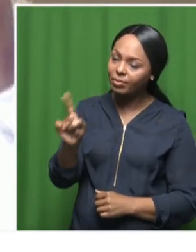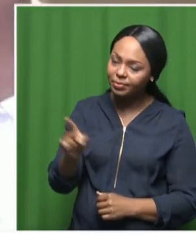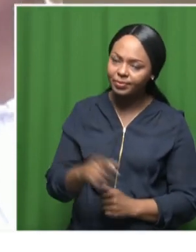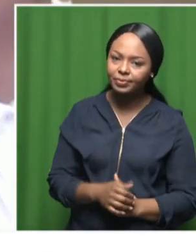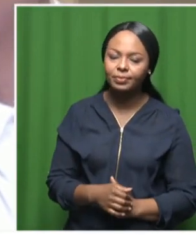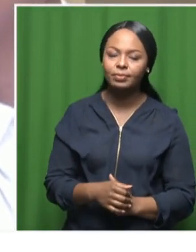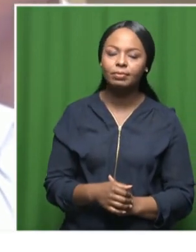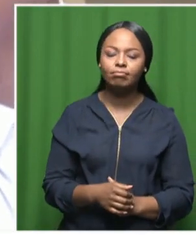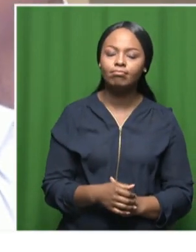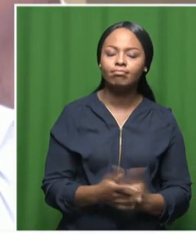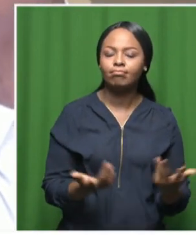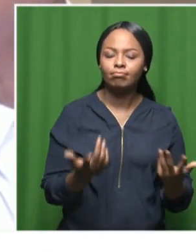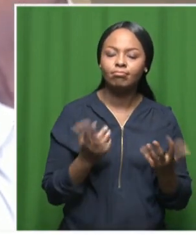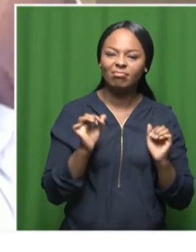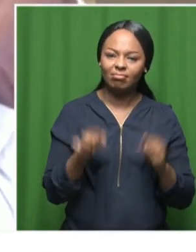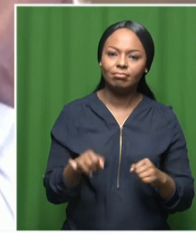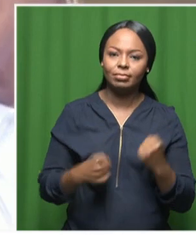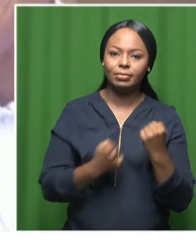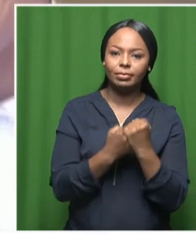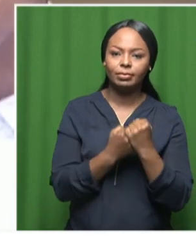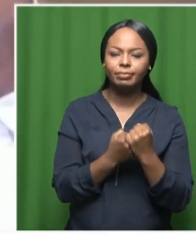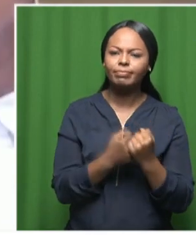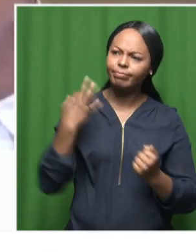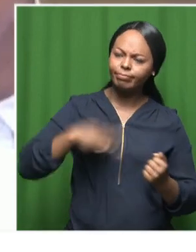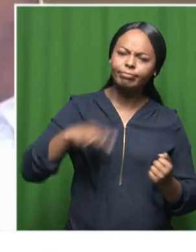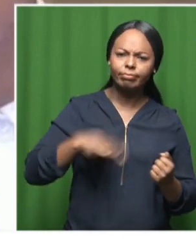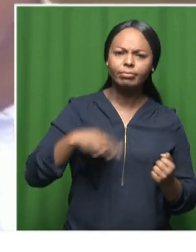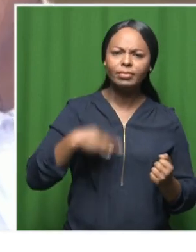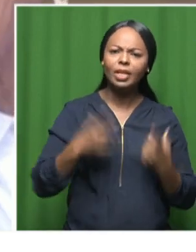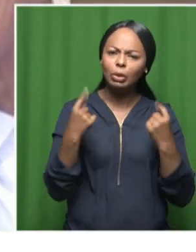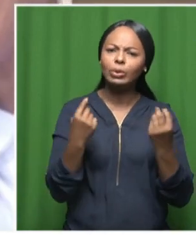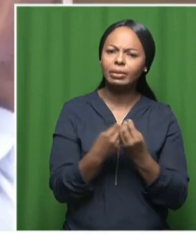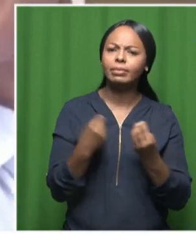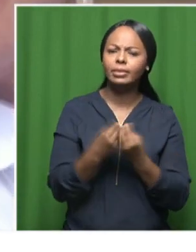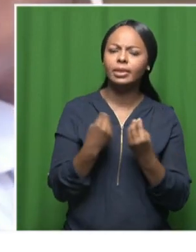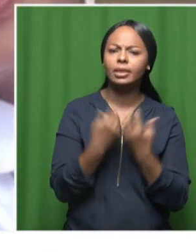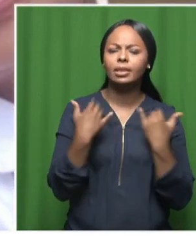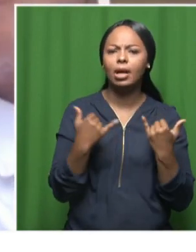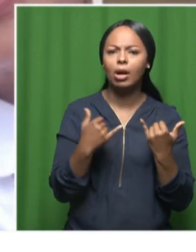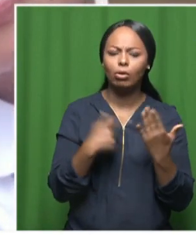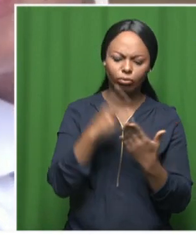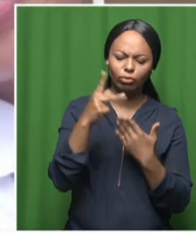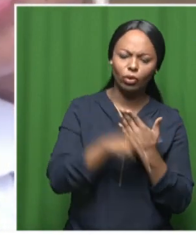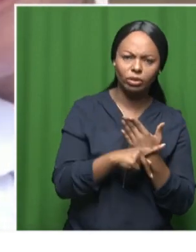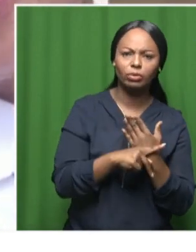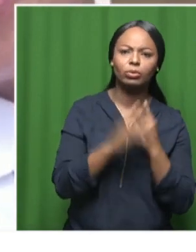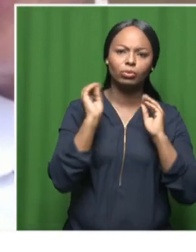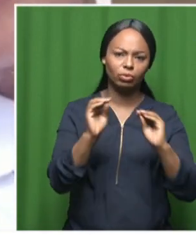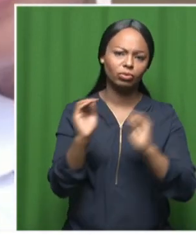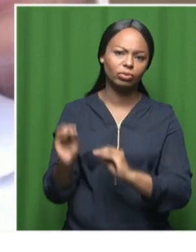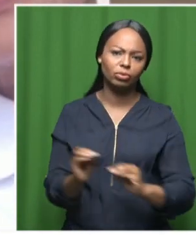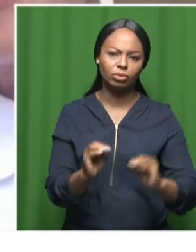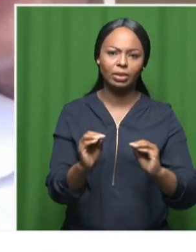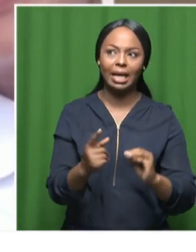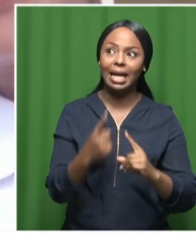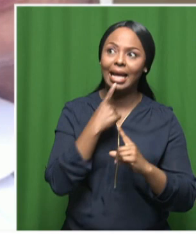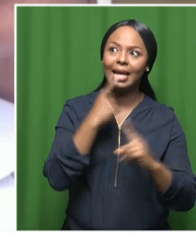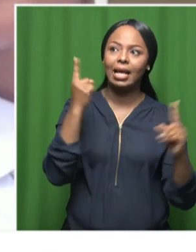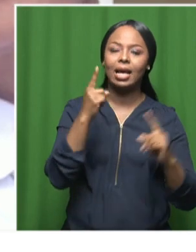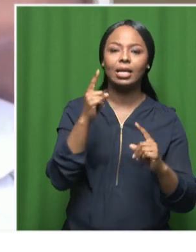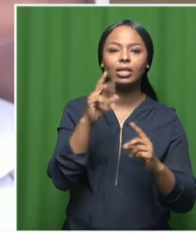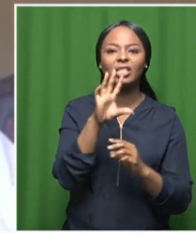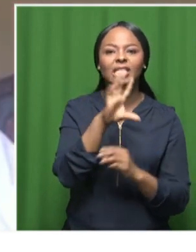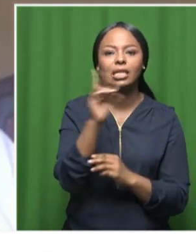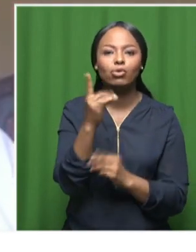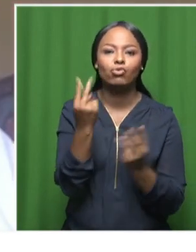In agreement. I think there's more the ladies are doing, besides maybe we can't even just measure them on releases. But what I like as